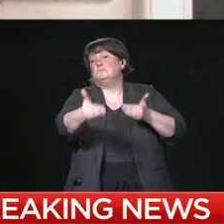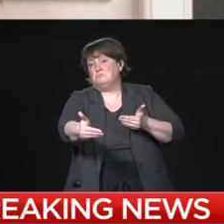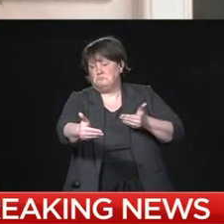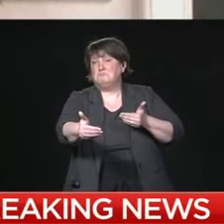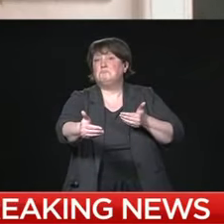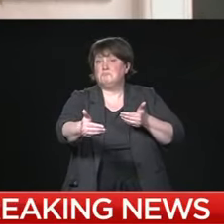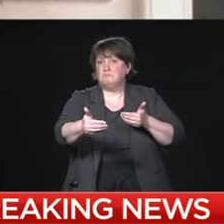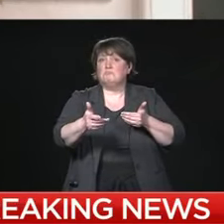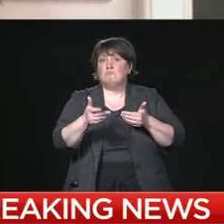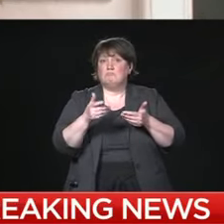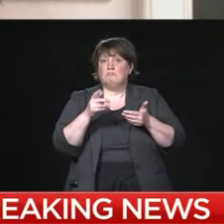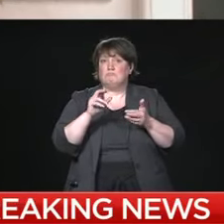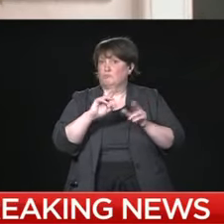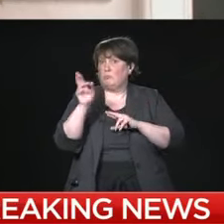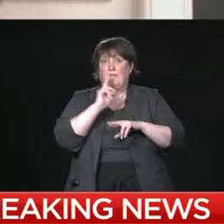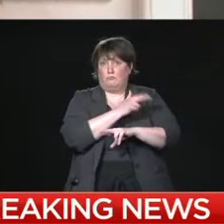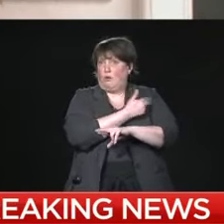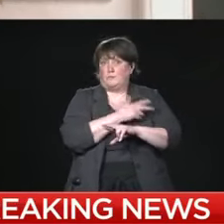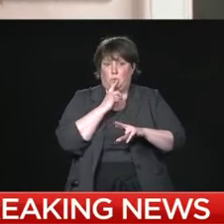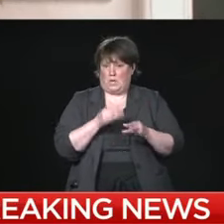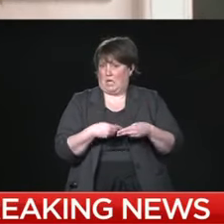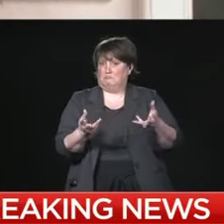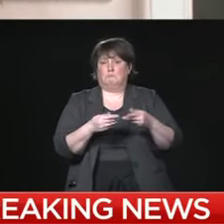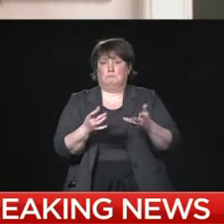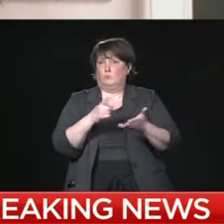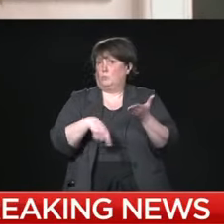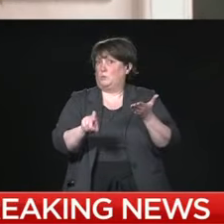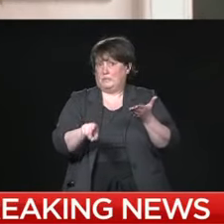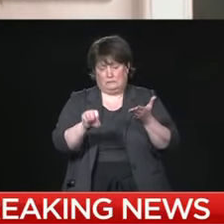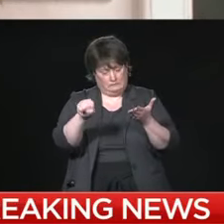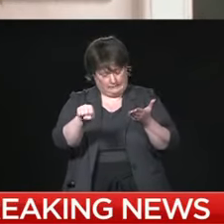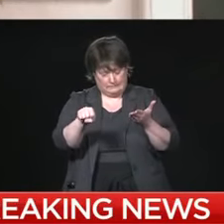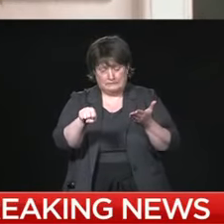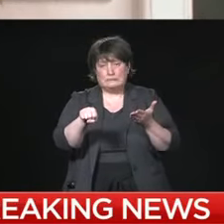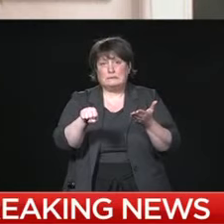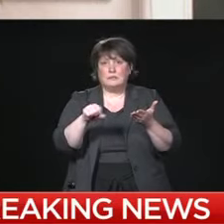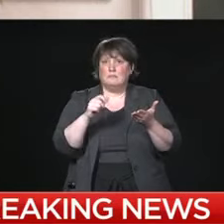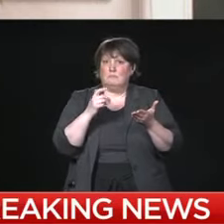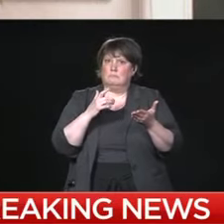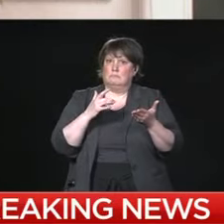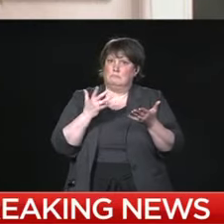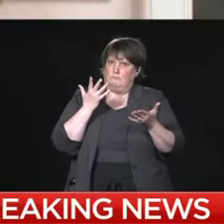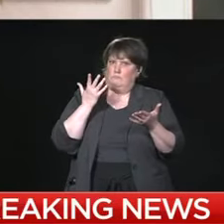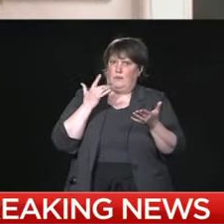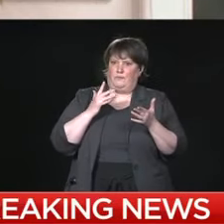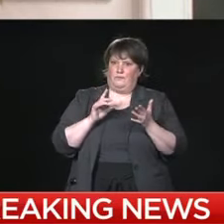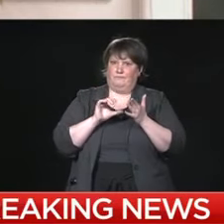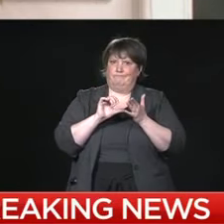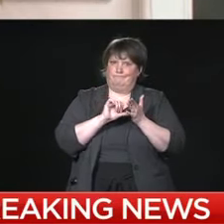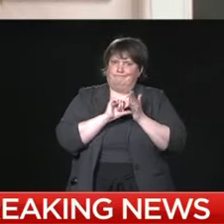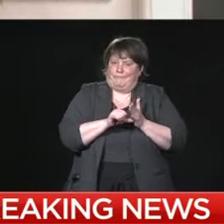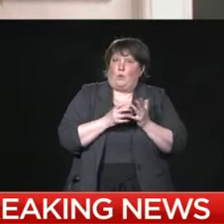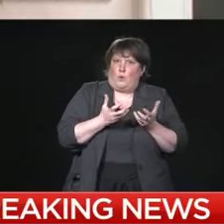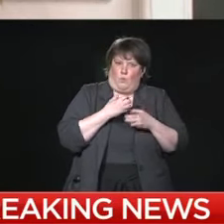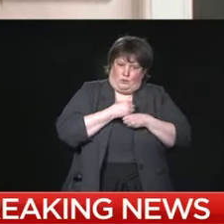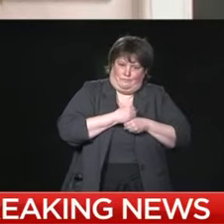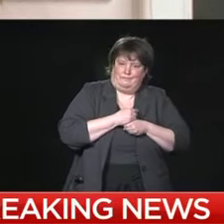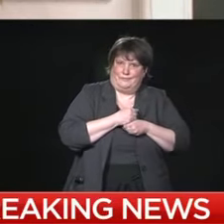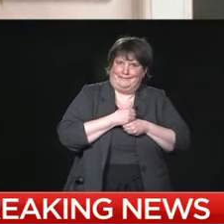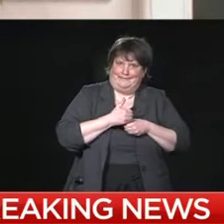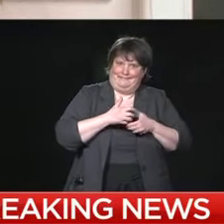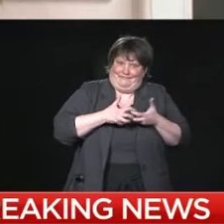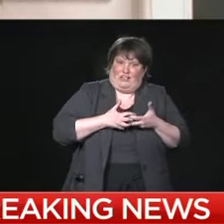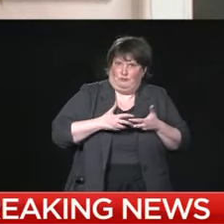equipment in the foreseeable future. But that is why it is so important for us to ramp up domestic production as